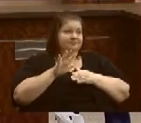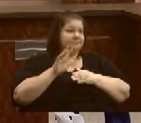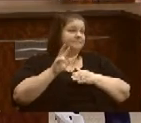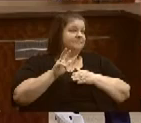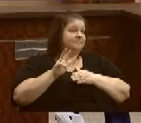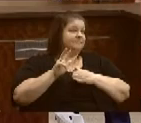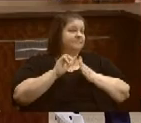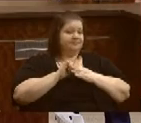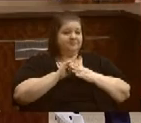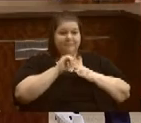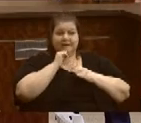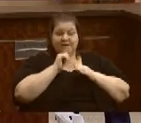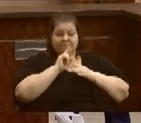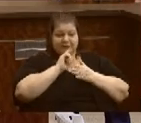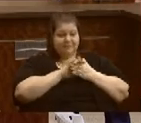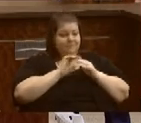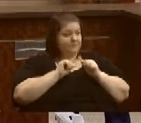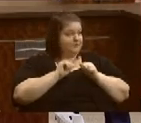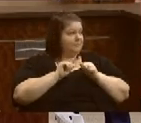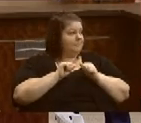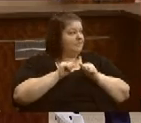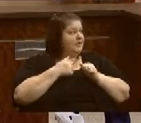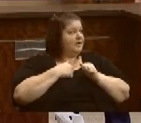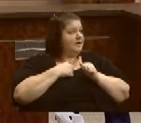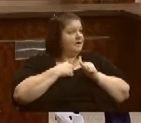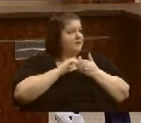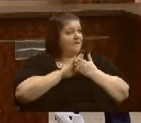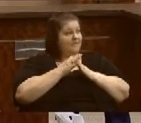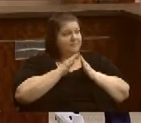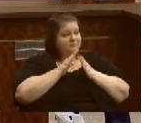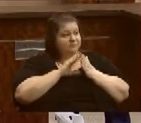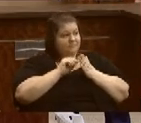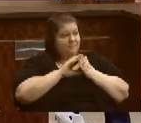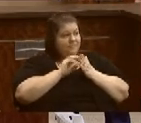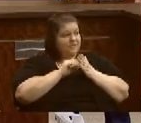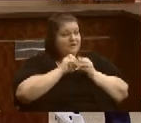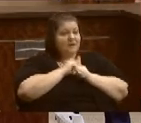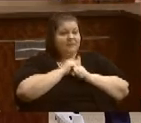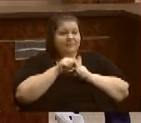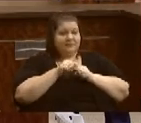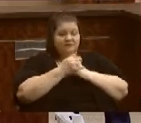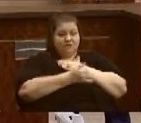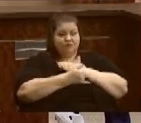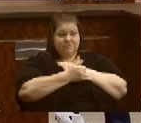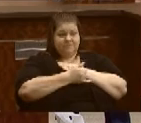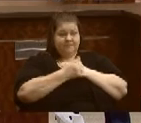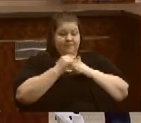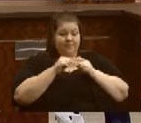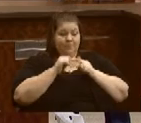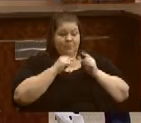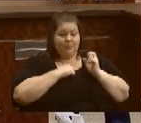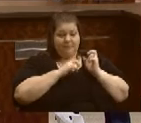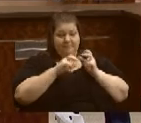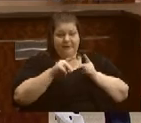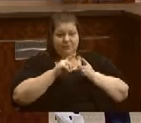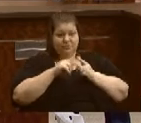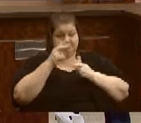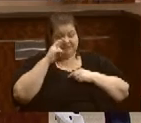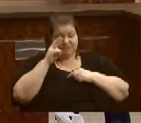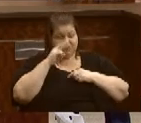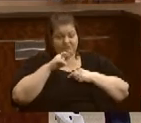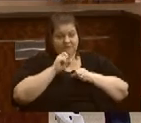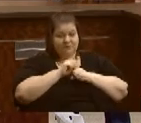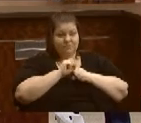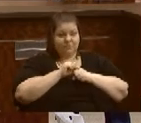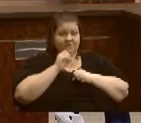unbelievable. I learned how to love this country. And when I went back to Mexico, I worked 4 years